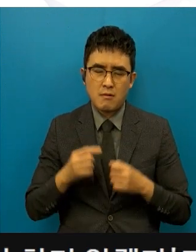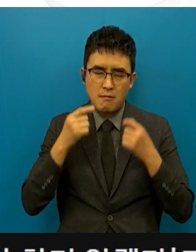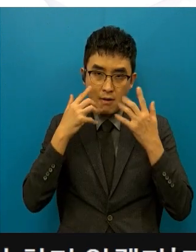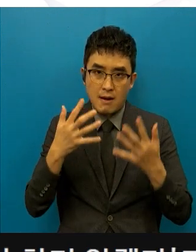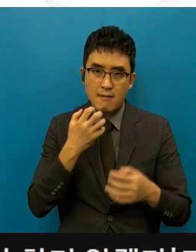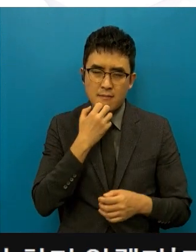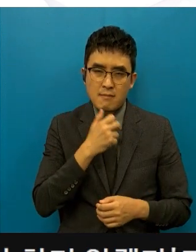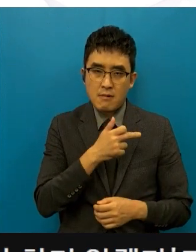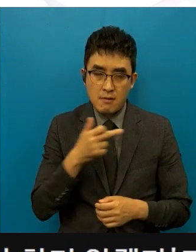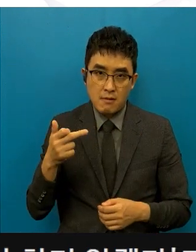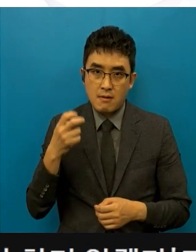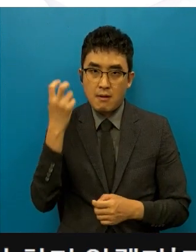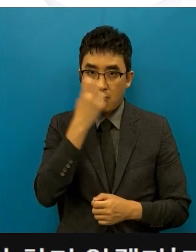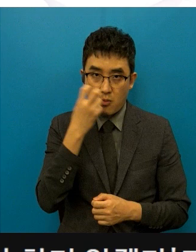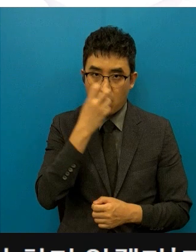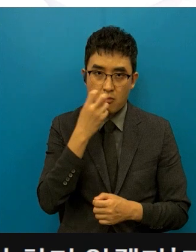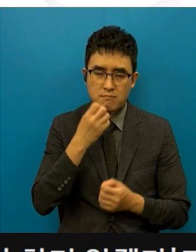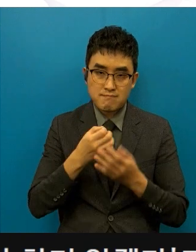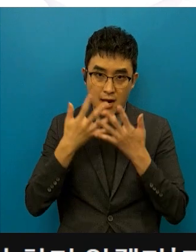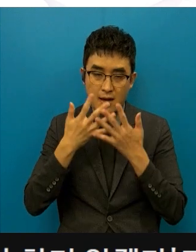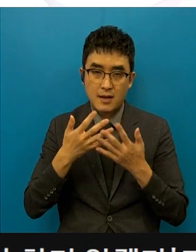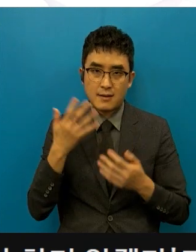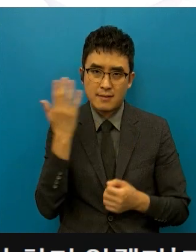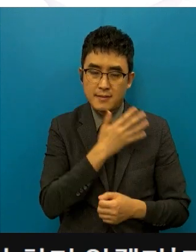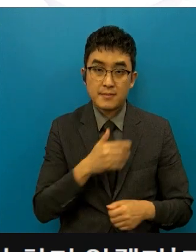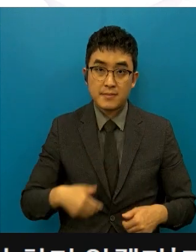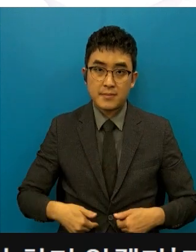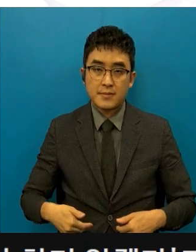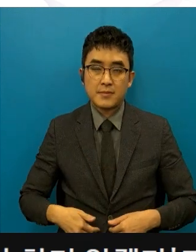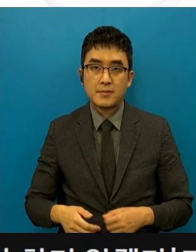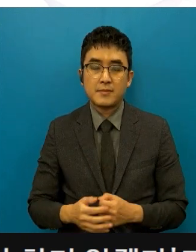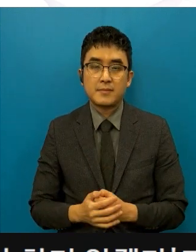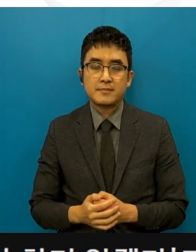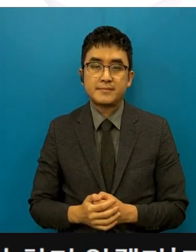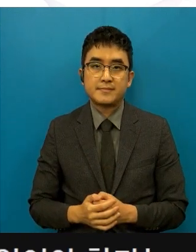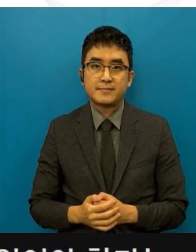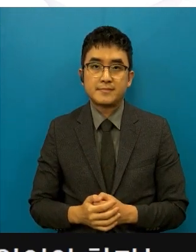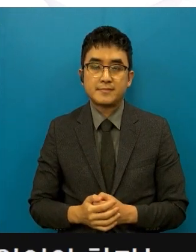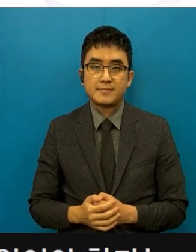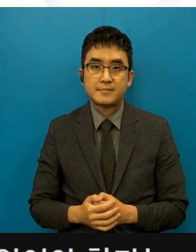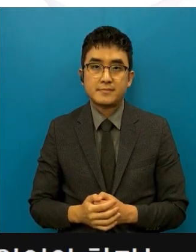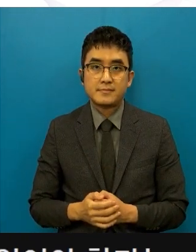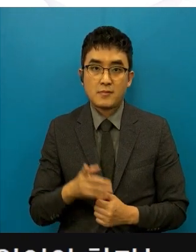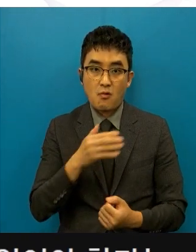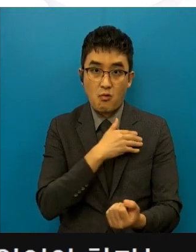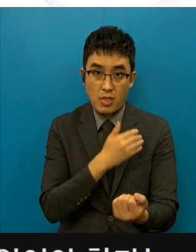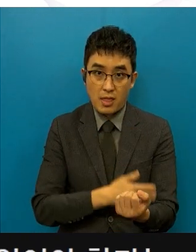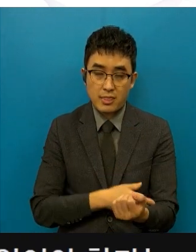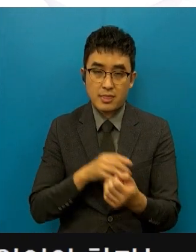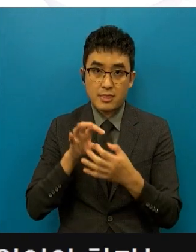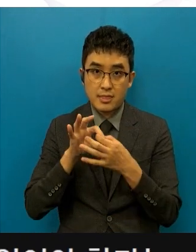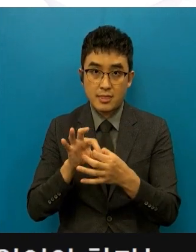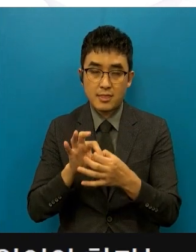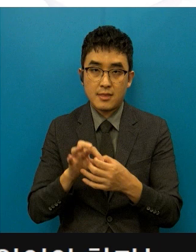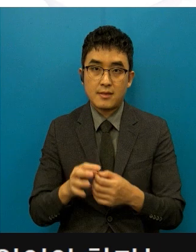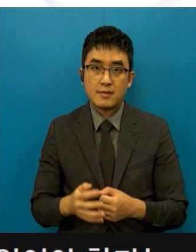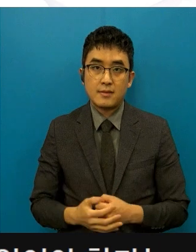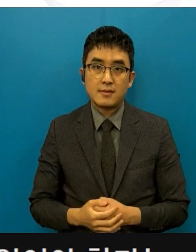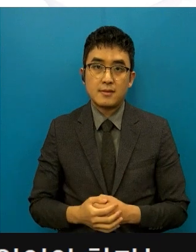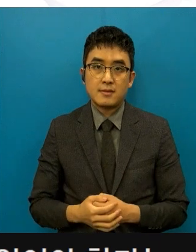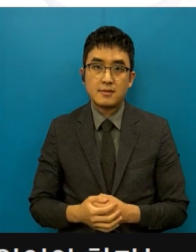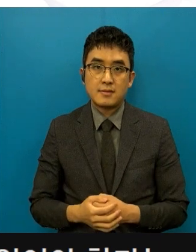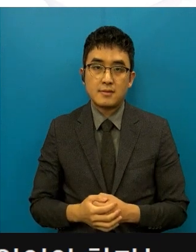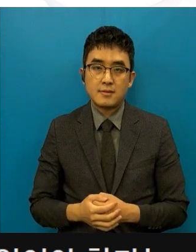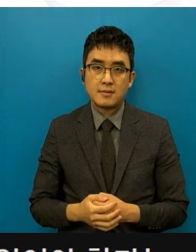provides a control mechanism of how this practice is ongoing. And then there should be a support